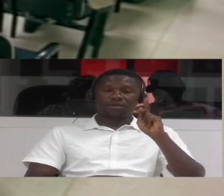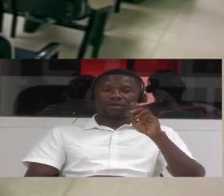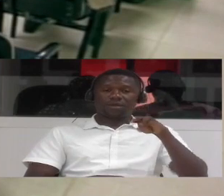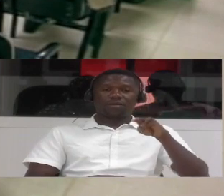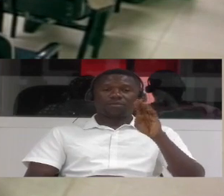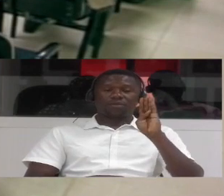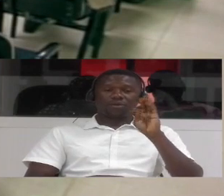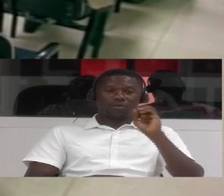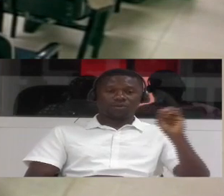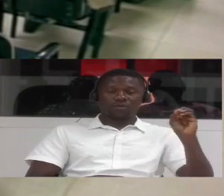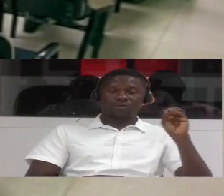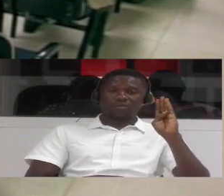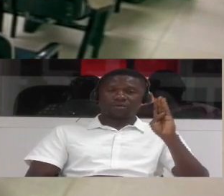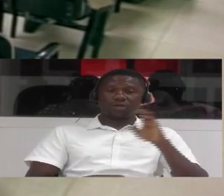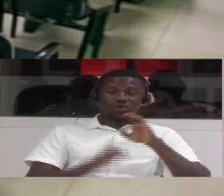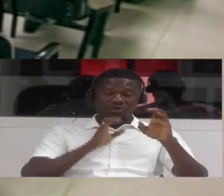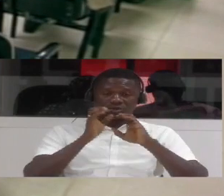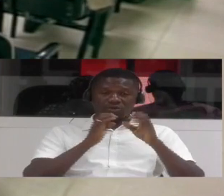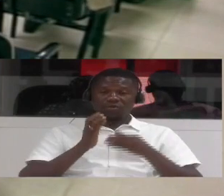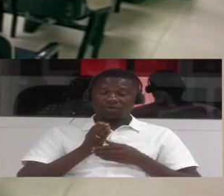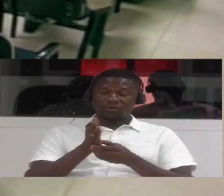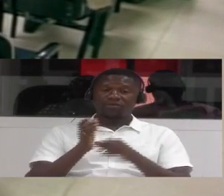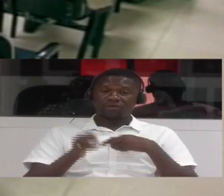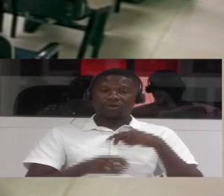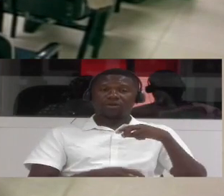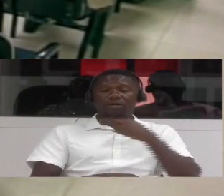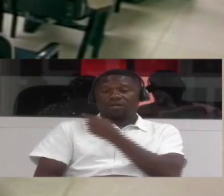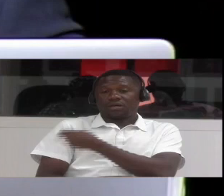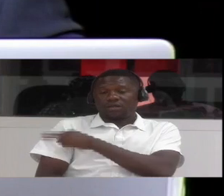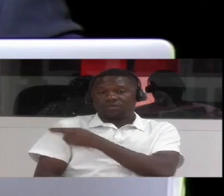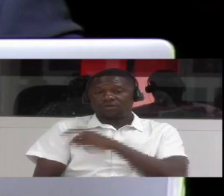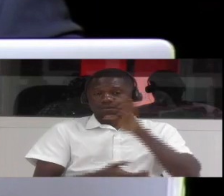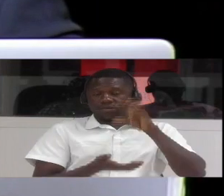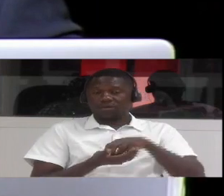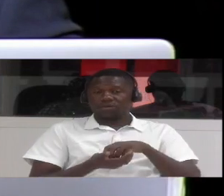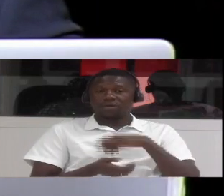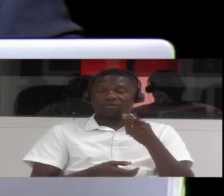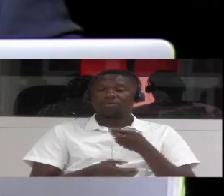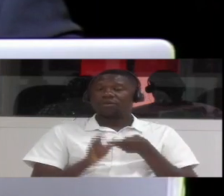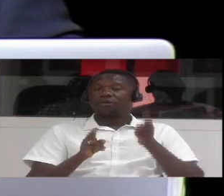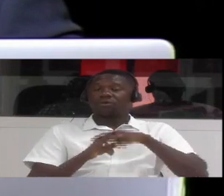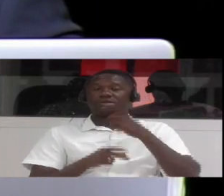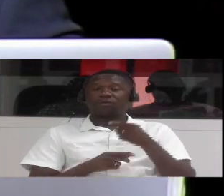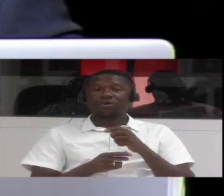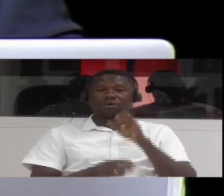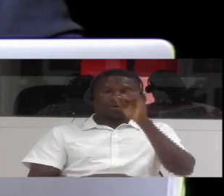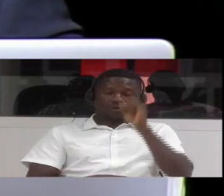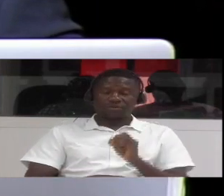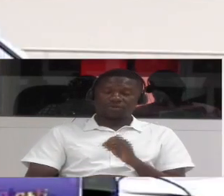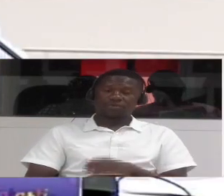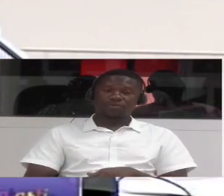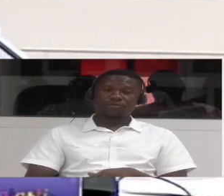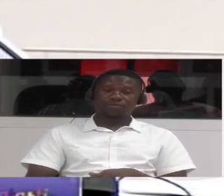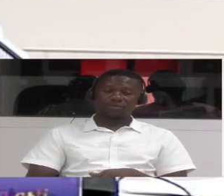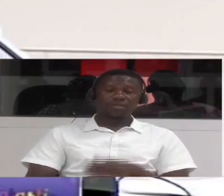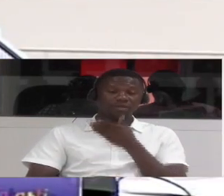RBTH and former reporter of the Daily Observer. Yeah, so Malik was among the four journalists that were